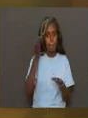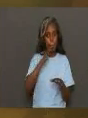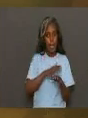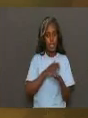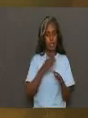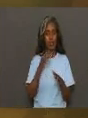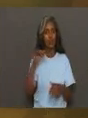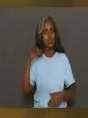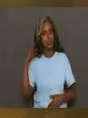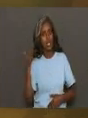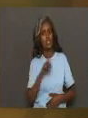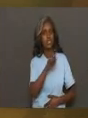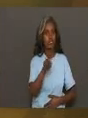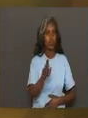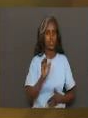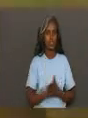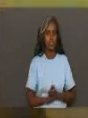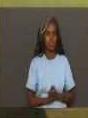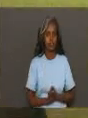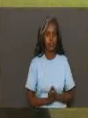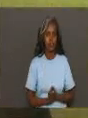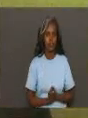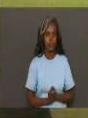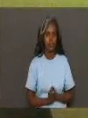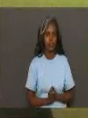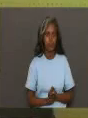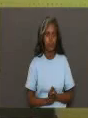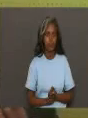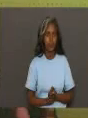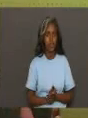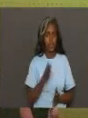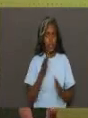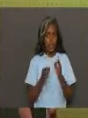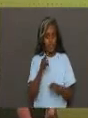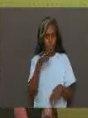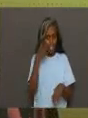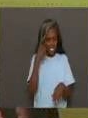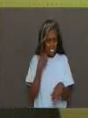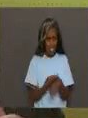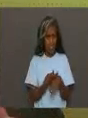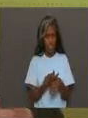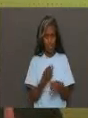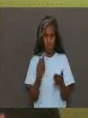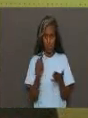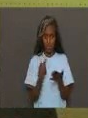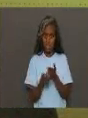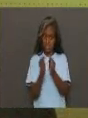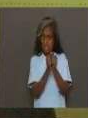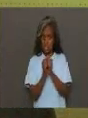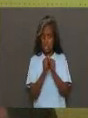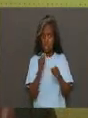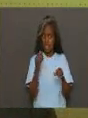into the other equations. If you had difficulty with this